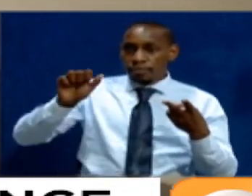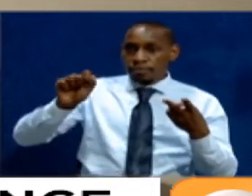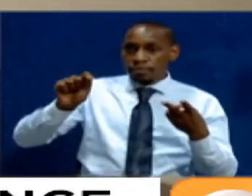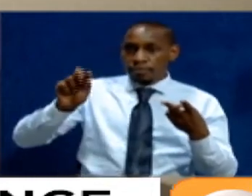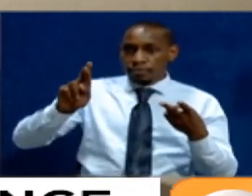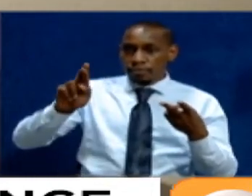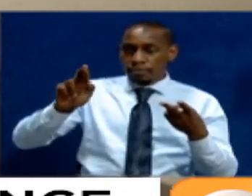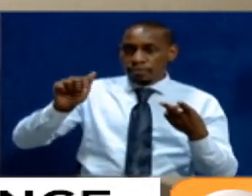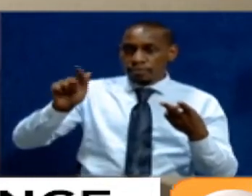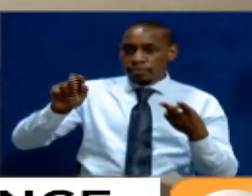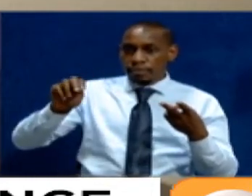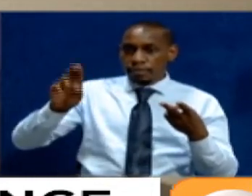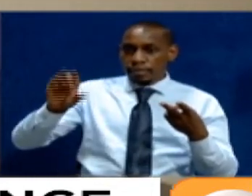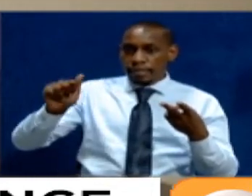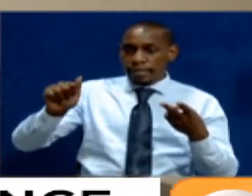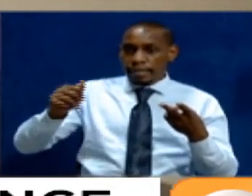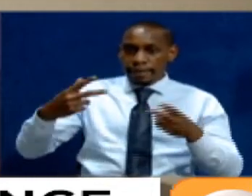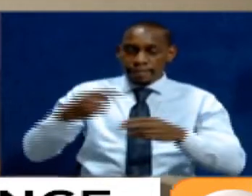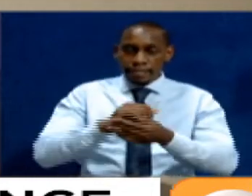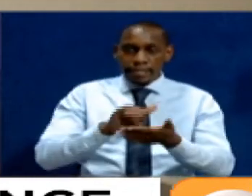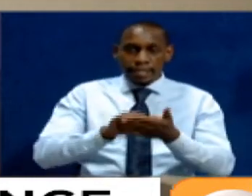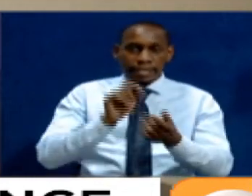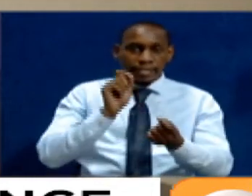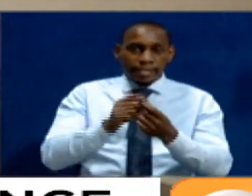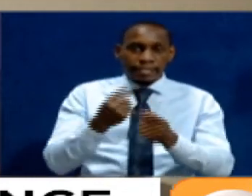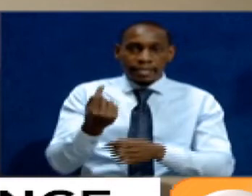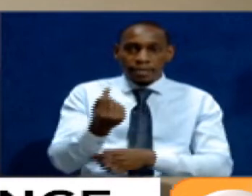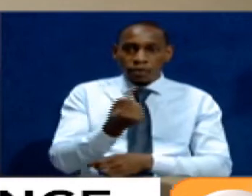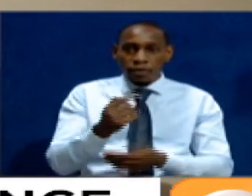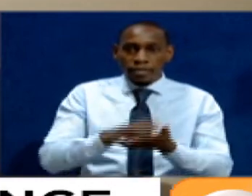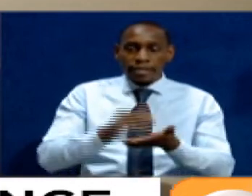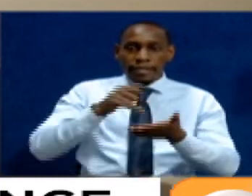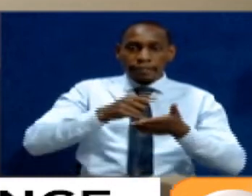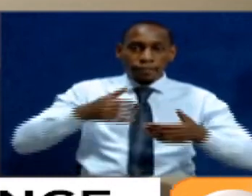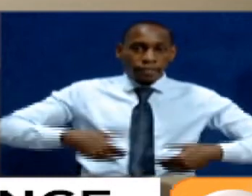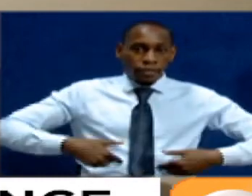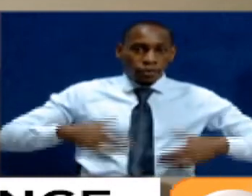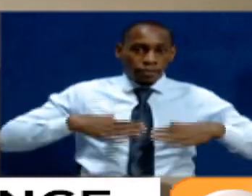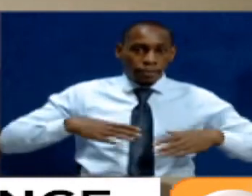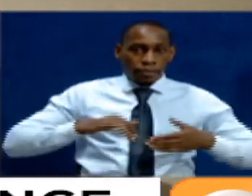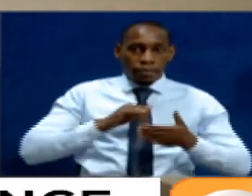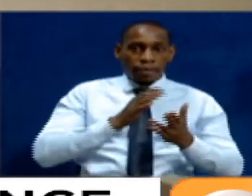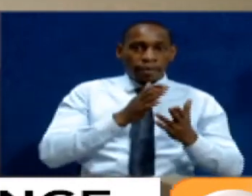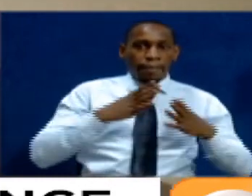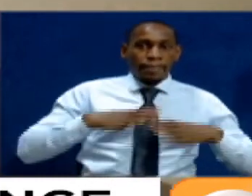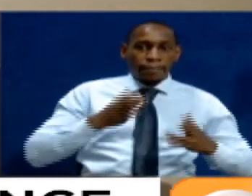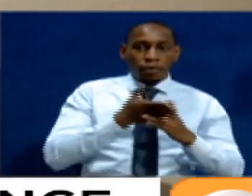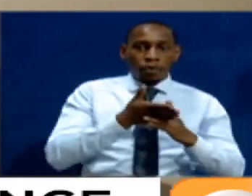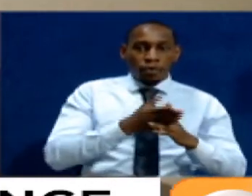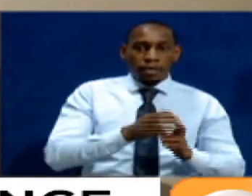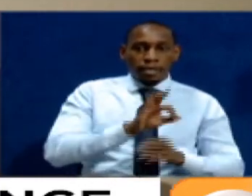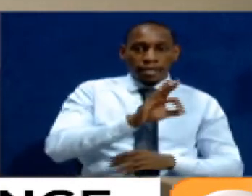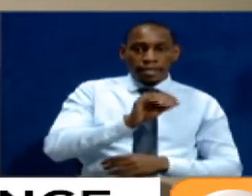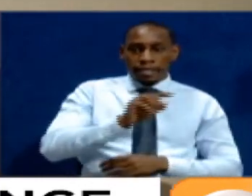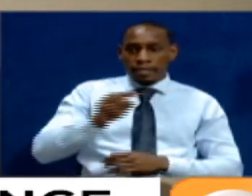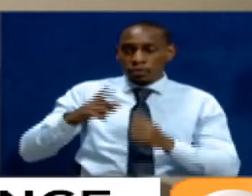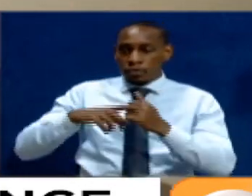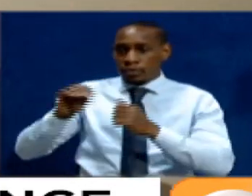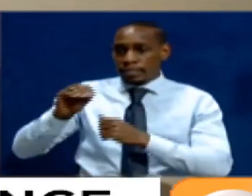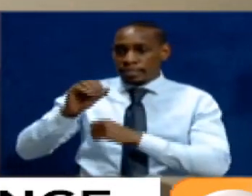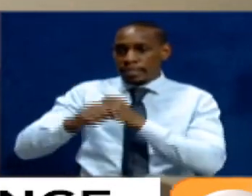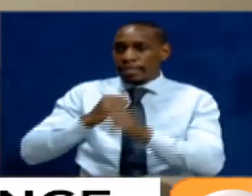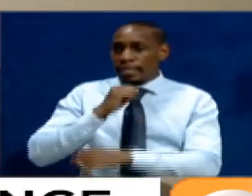vaccine is the only vaccine that was tested majorly among younger people between 30s and